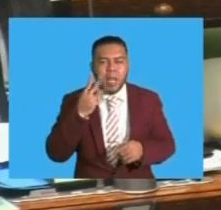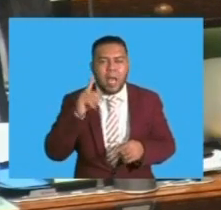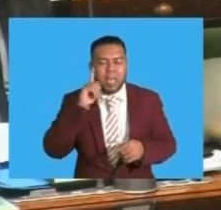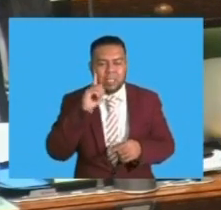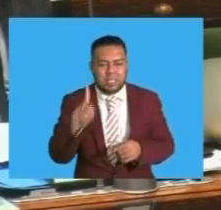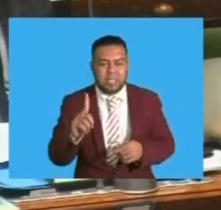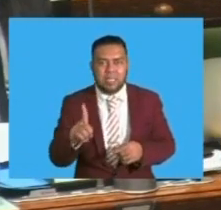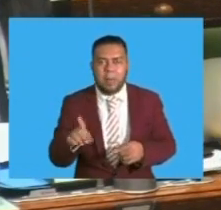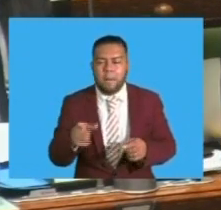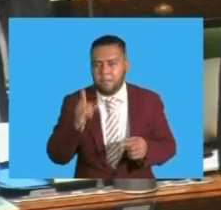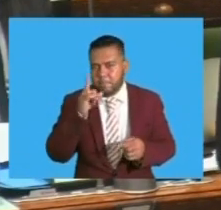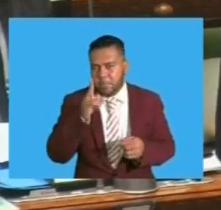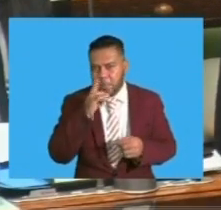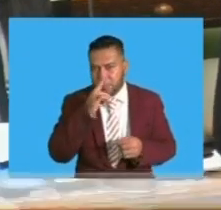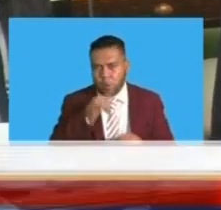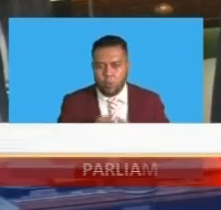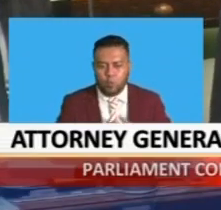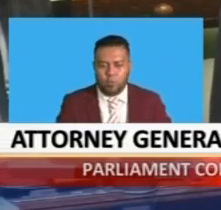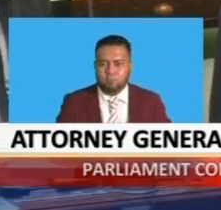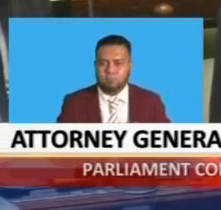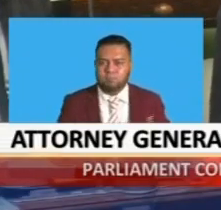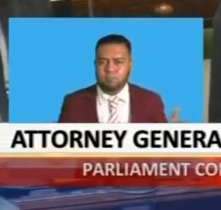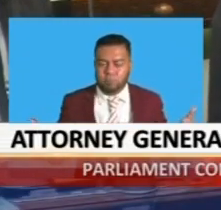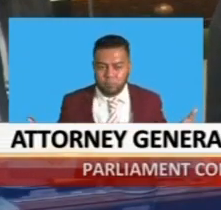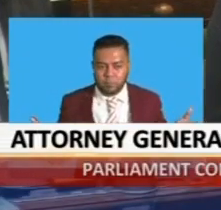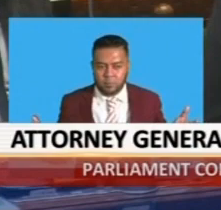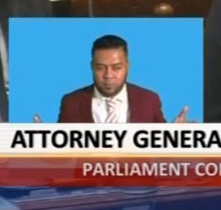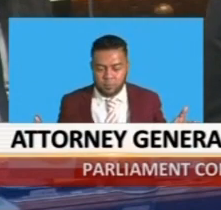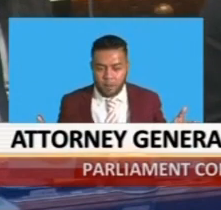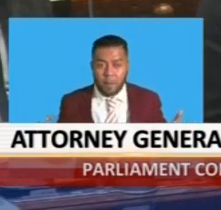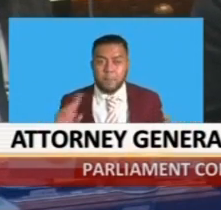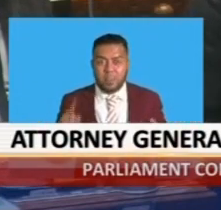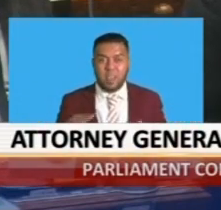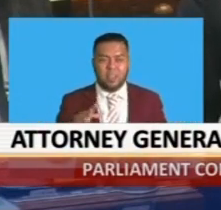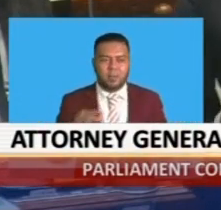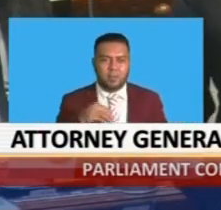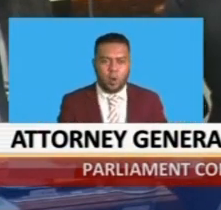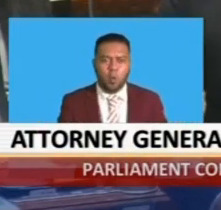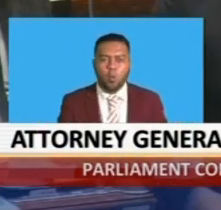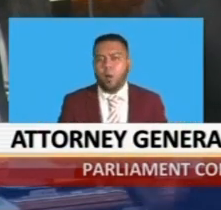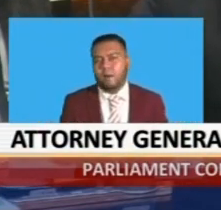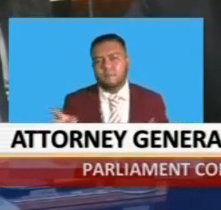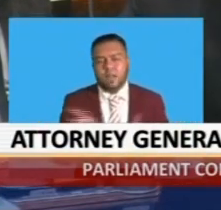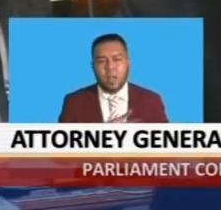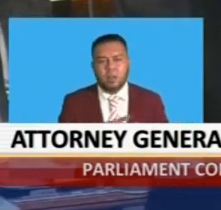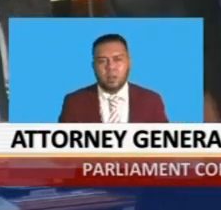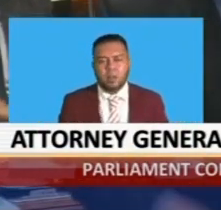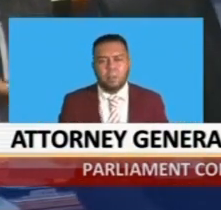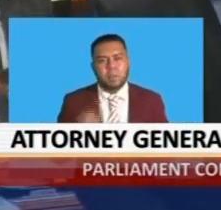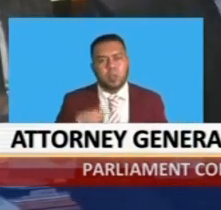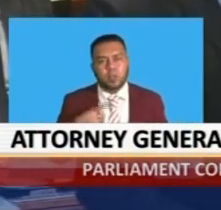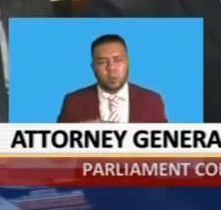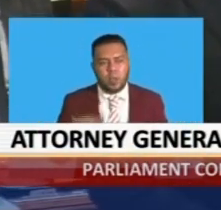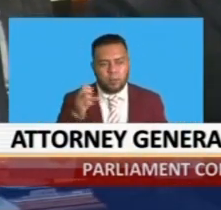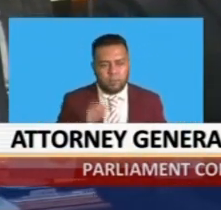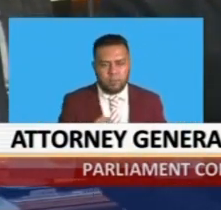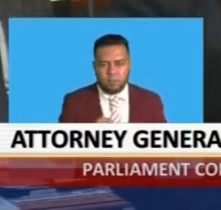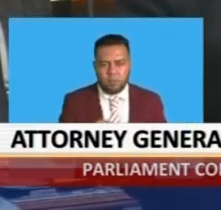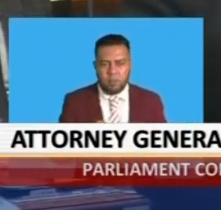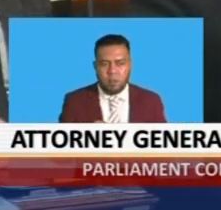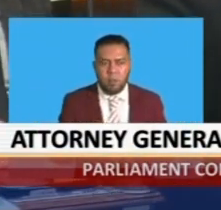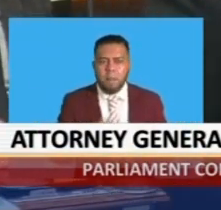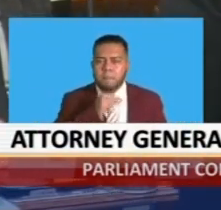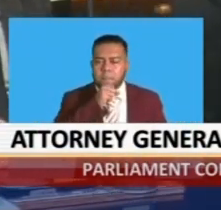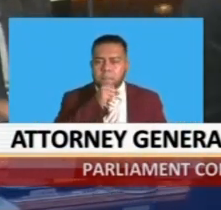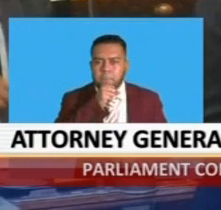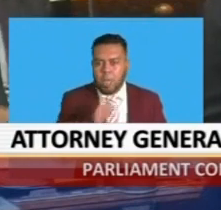who actually expand your particular grouping. But they are the ones who have violated the most because we have a perverted nature of patriarchy,